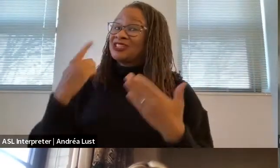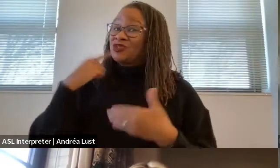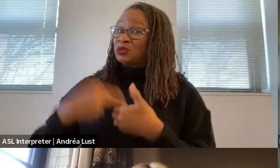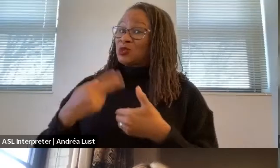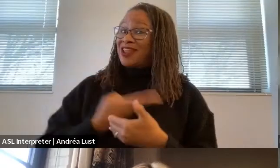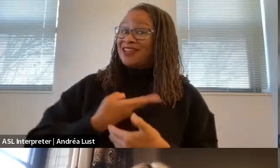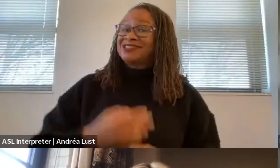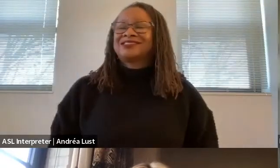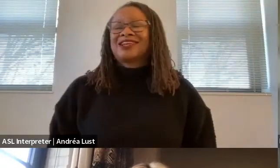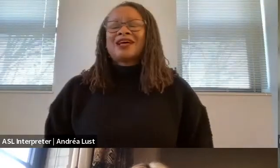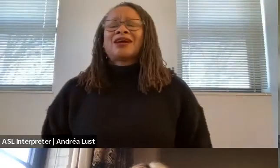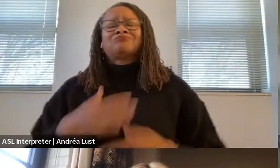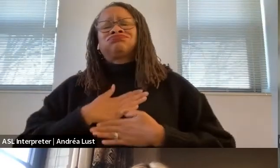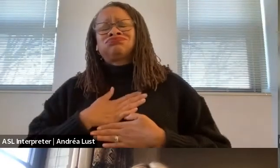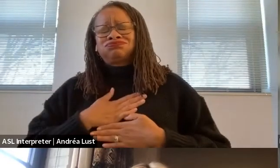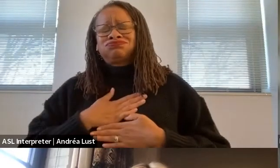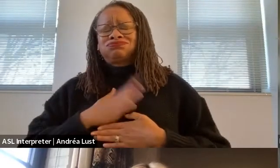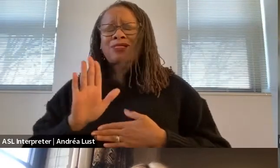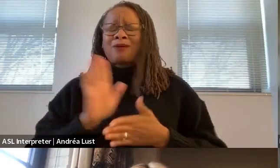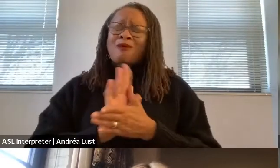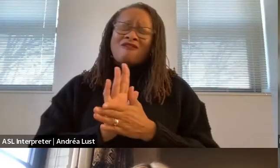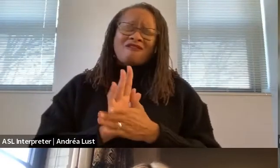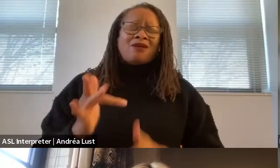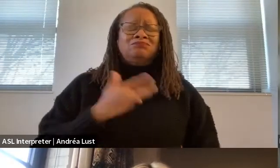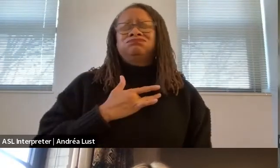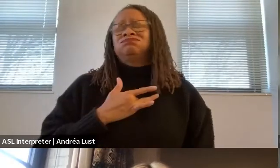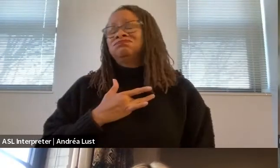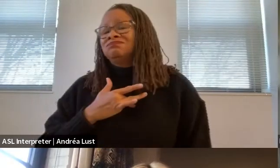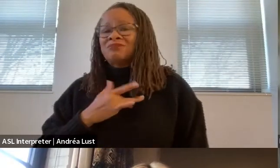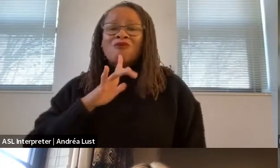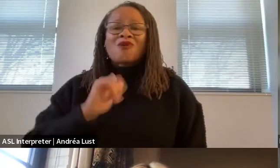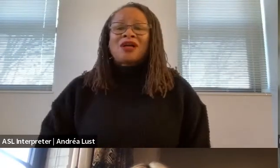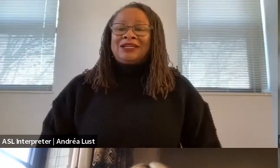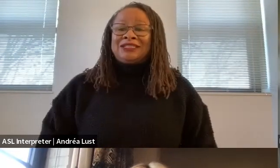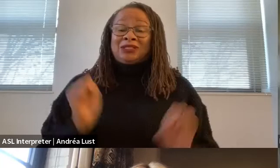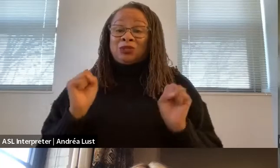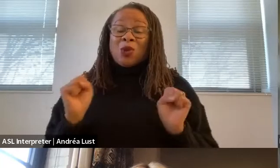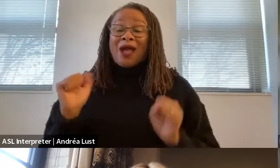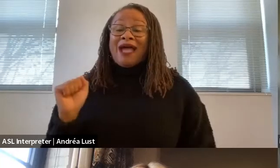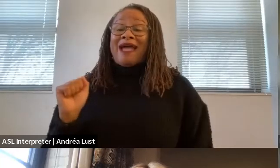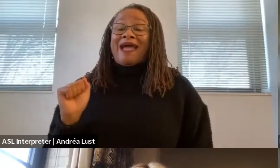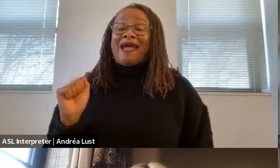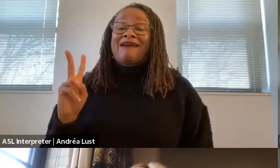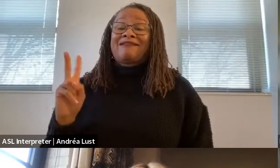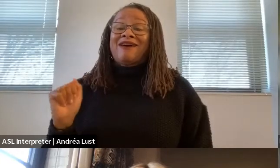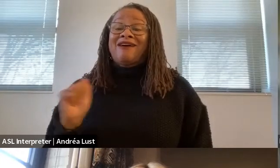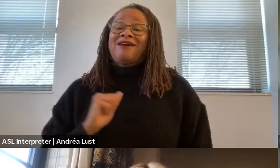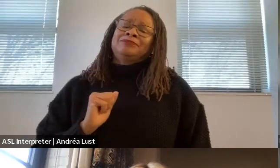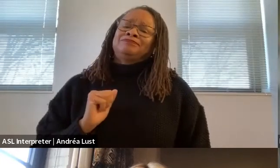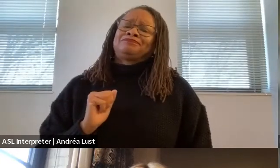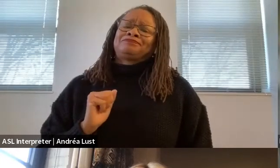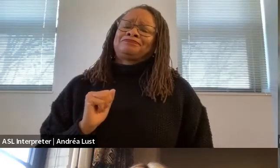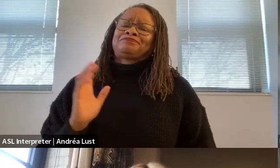joy. Such a moving film. So Eva, how did you kind of wrap your